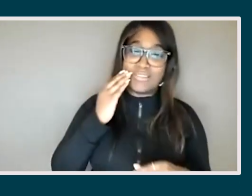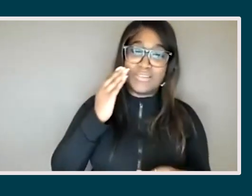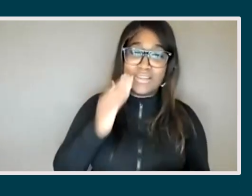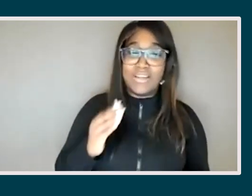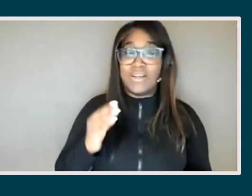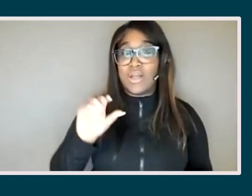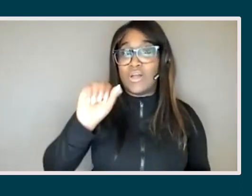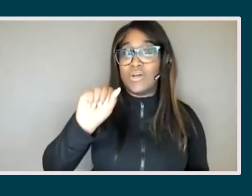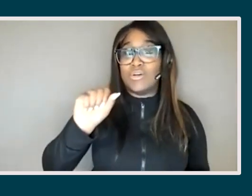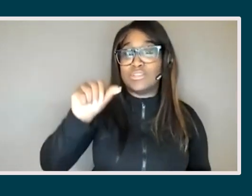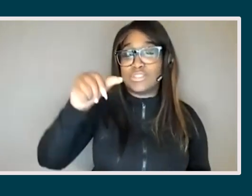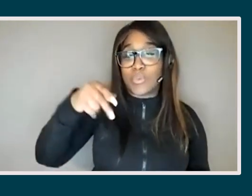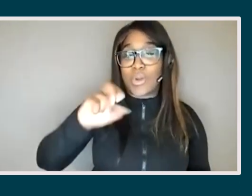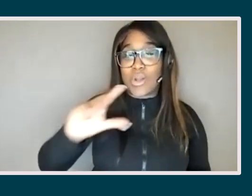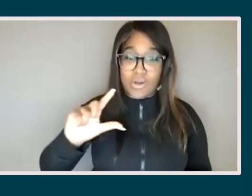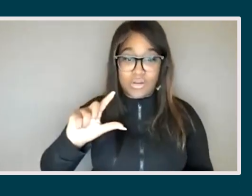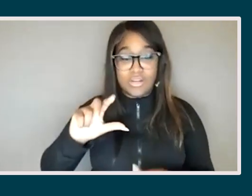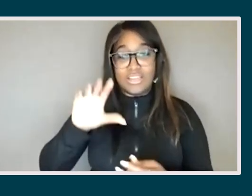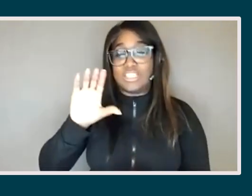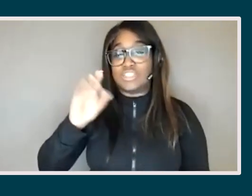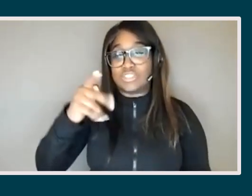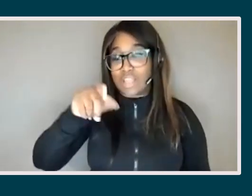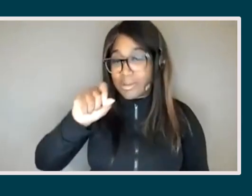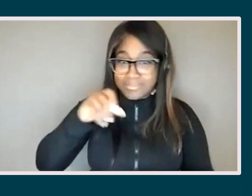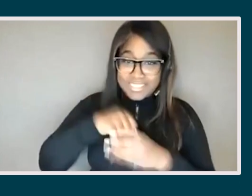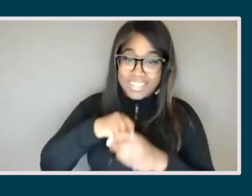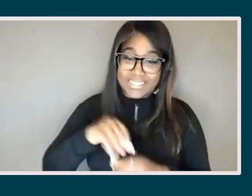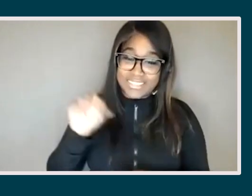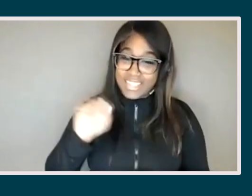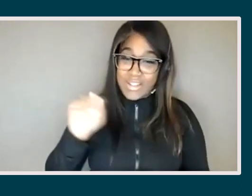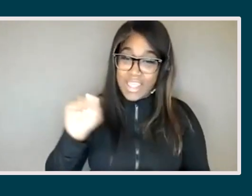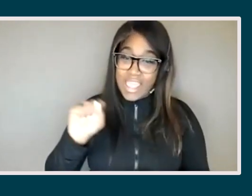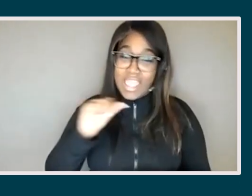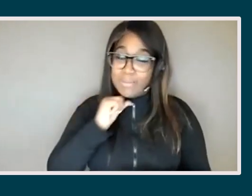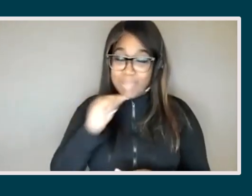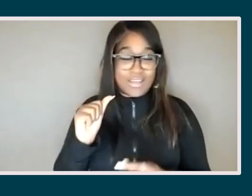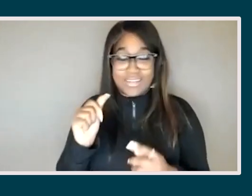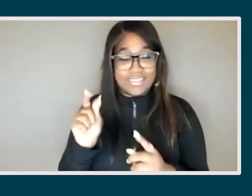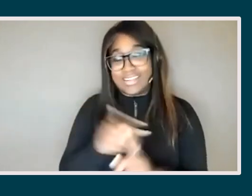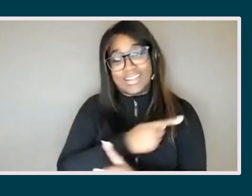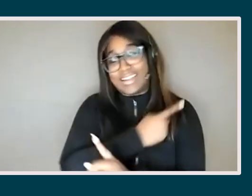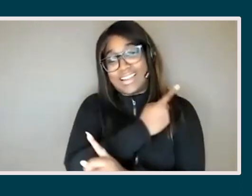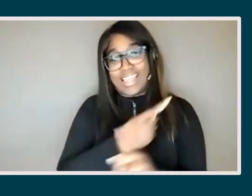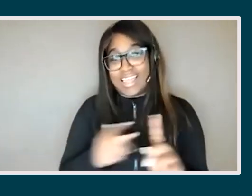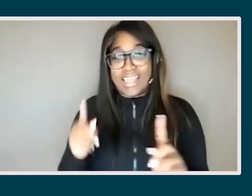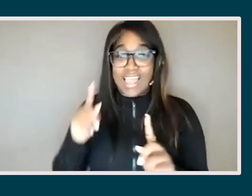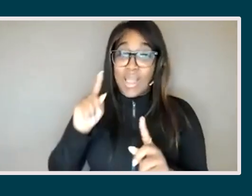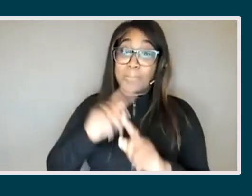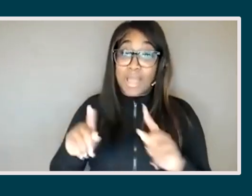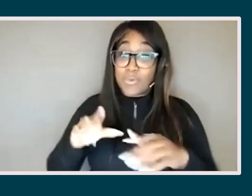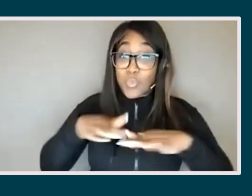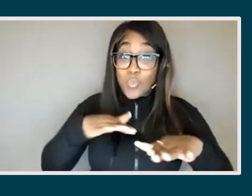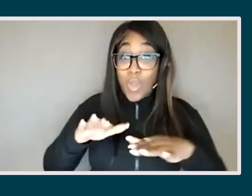Oh, Seattle. It is. They just opened their. I'm not going to wax poetic about Squirrel Chops. They were a walk up only, and they're inside now, and